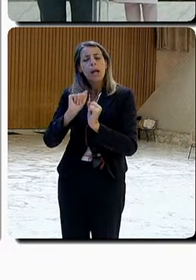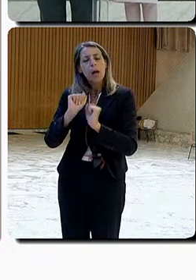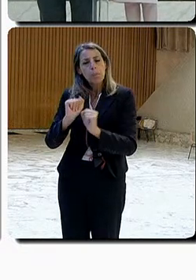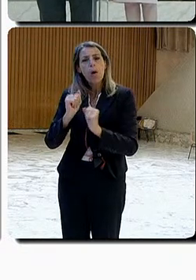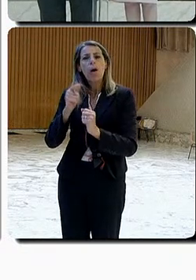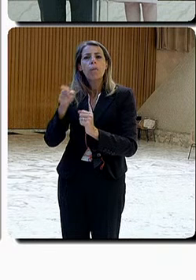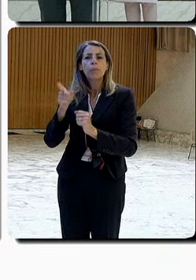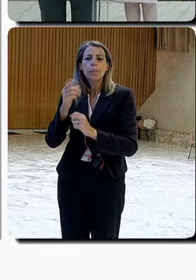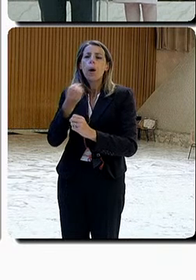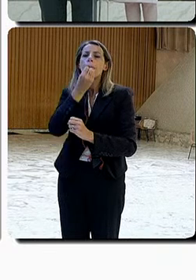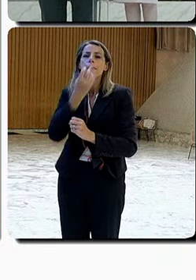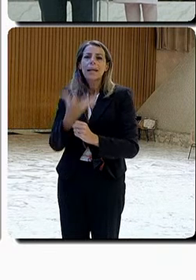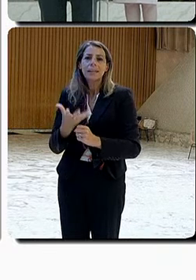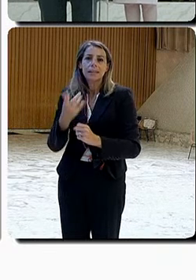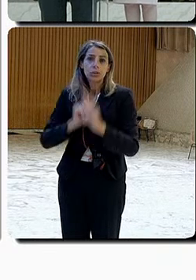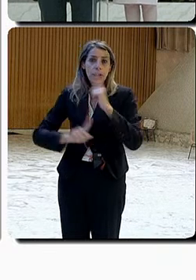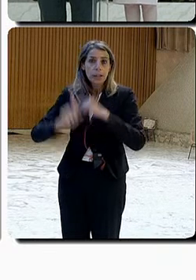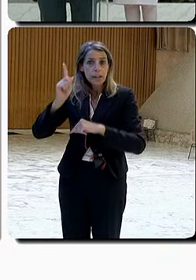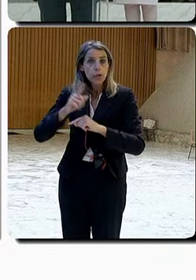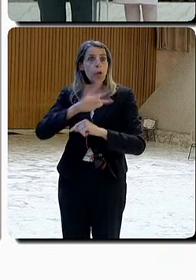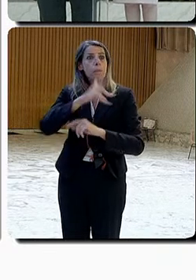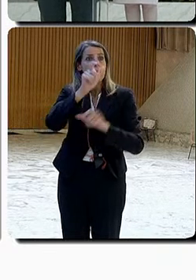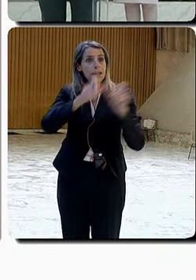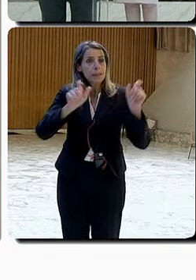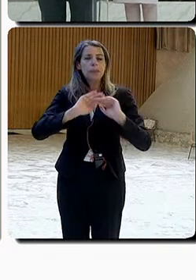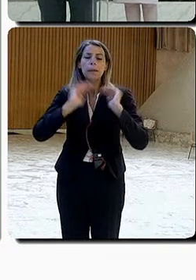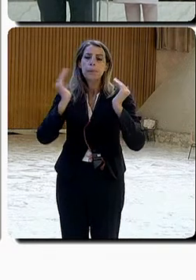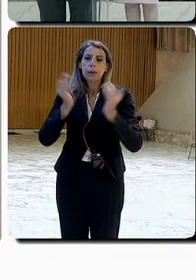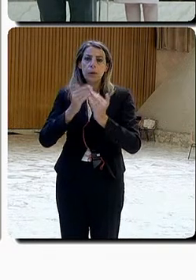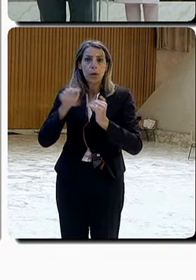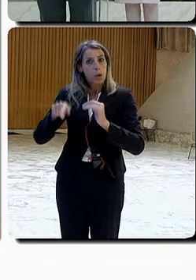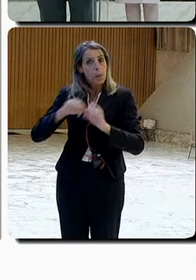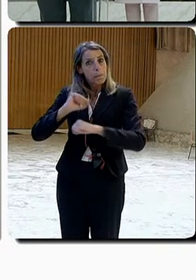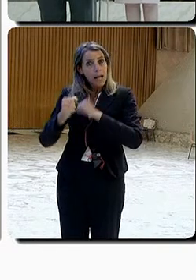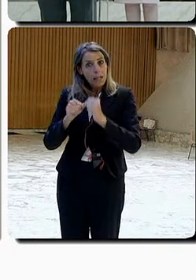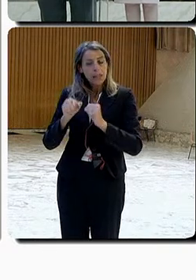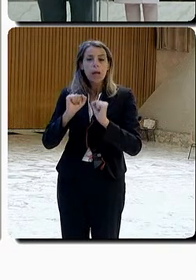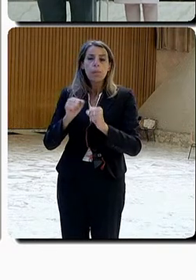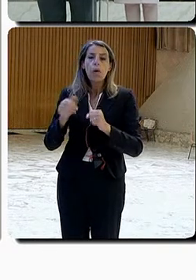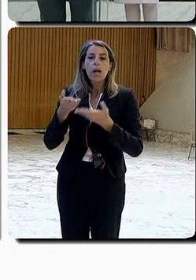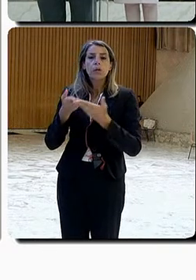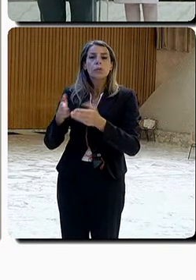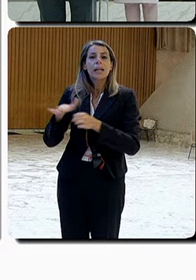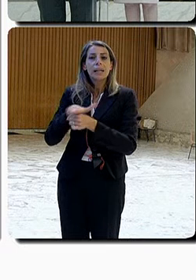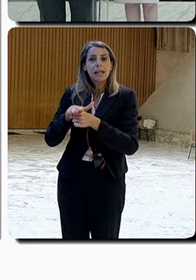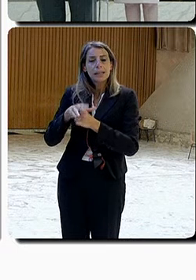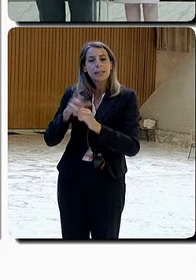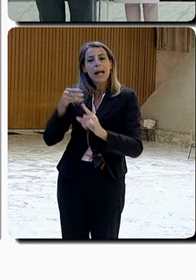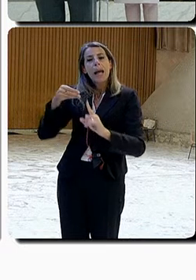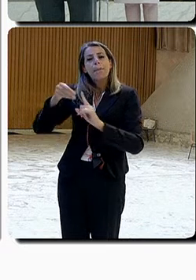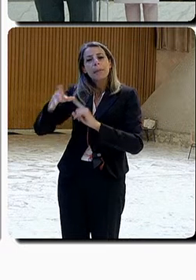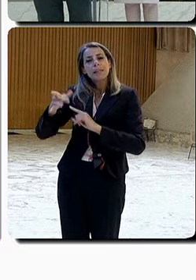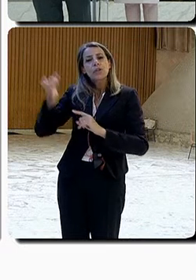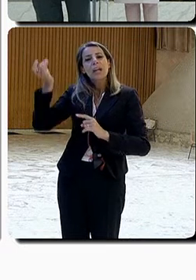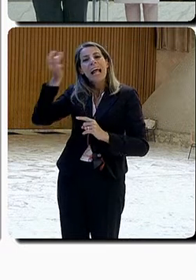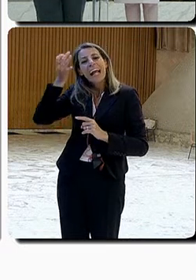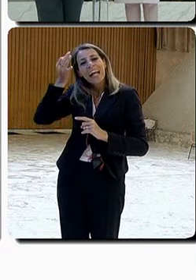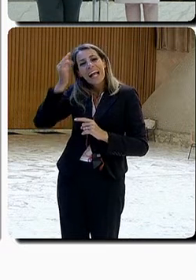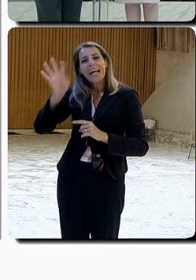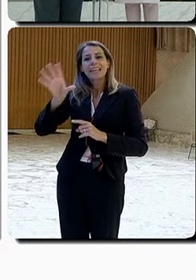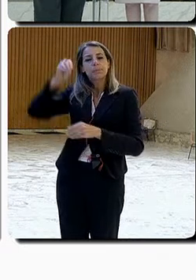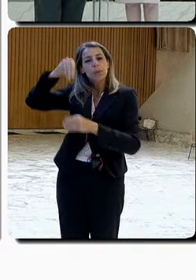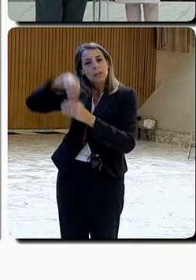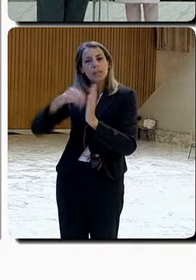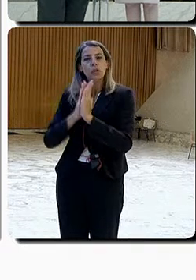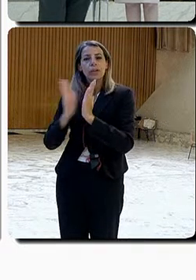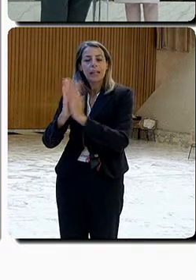families discern the unique mission and charism that God has given to their particular domestic church. The more a family combines